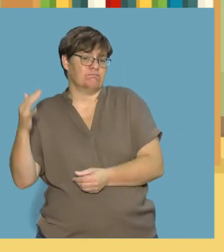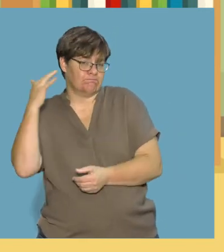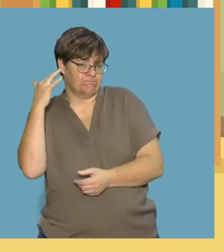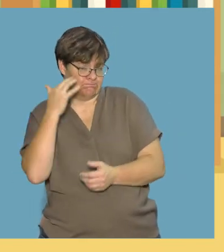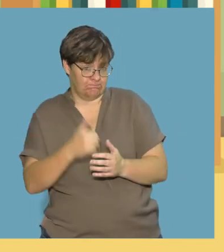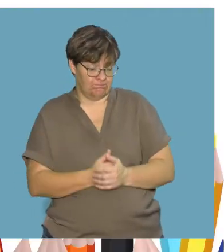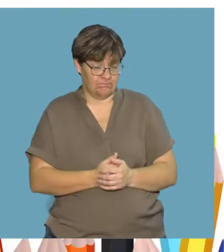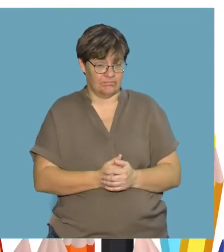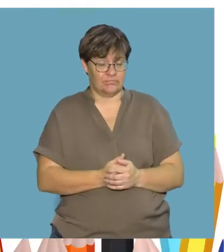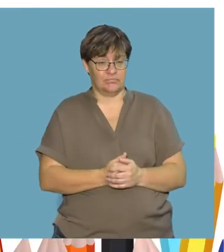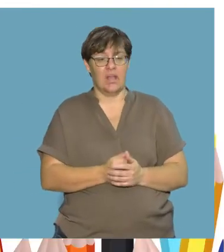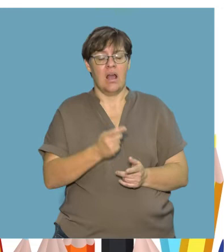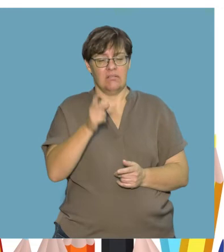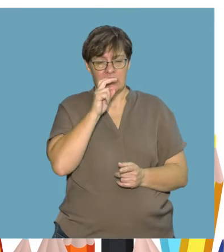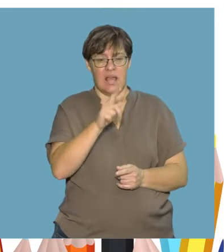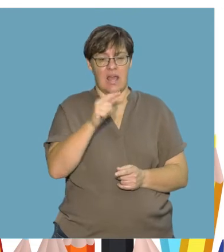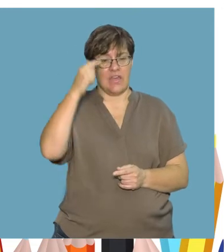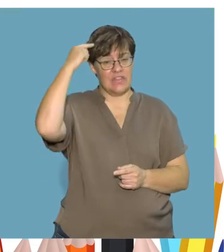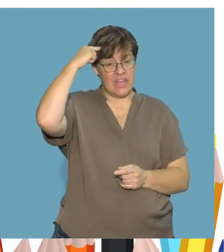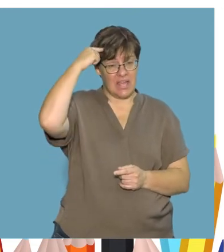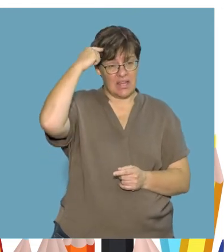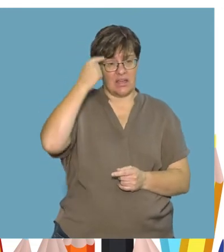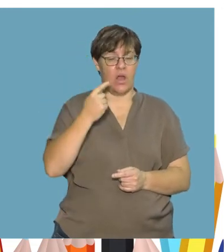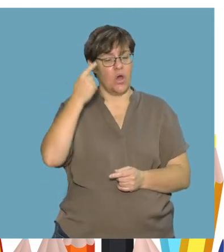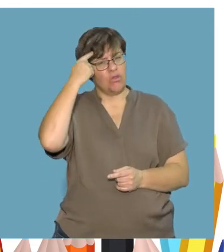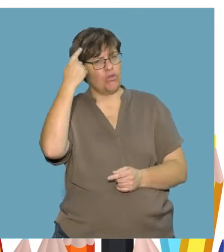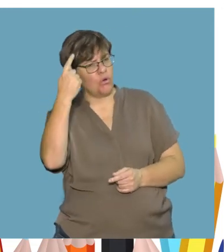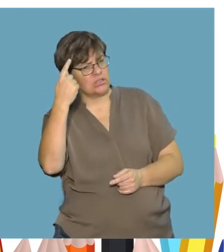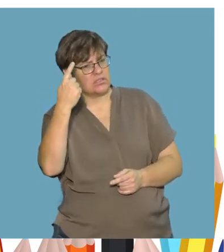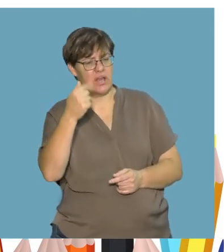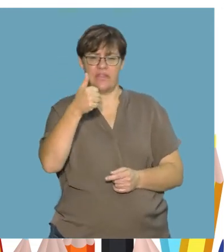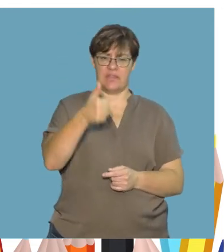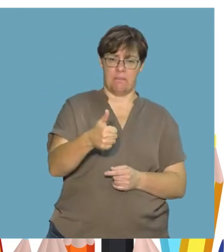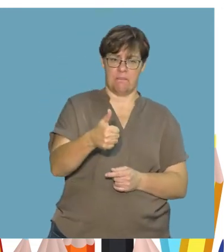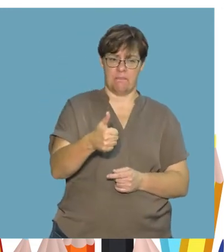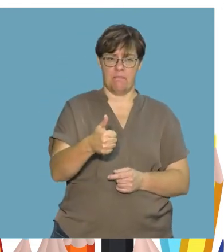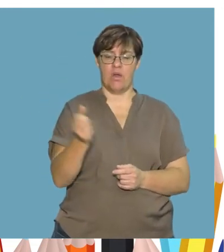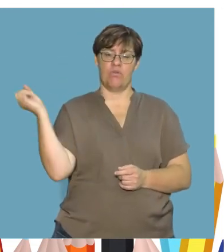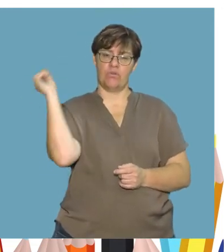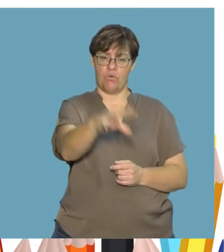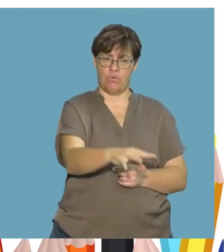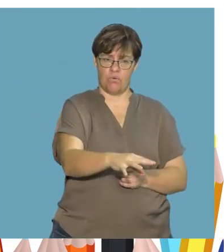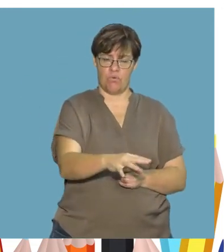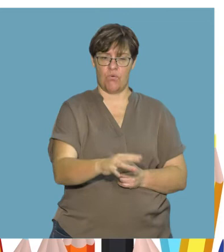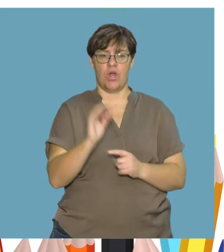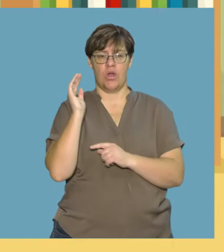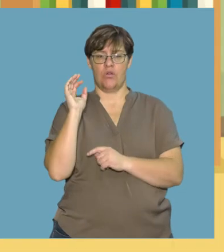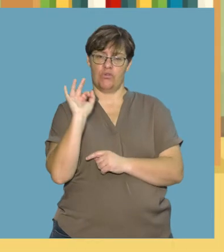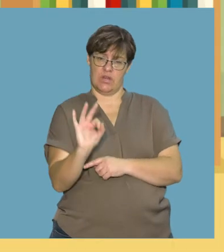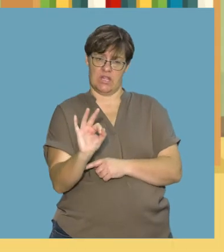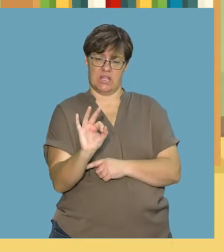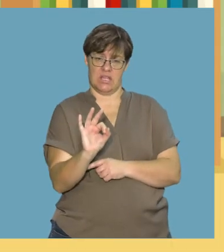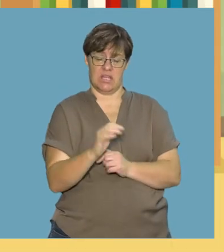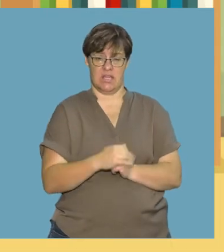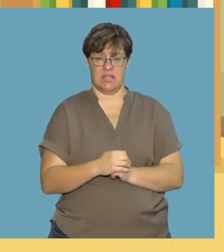these words. Think, thought, thumb, throw, 3.